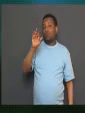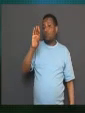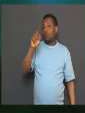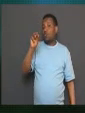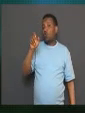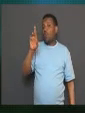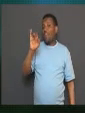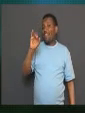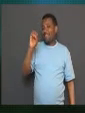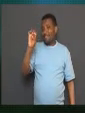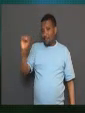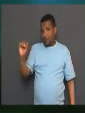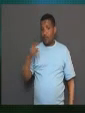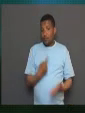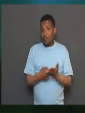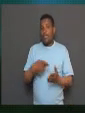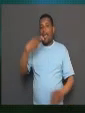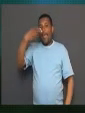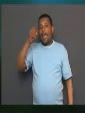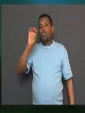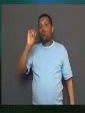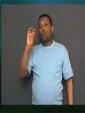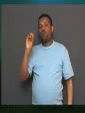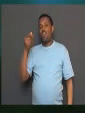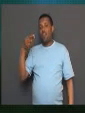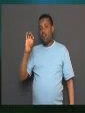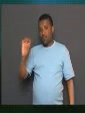Meteorites burn up in the mesosphere.